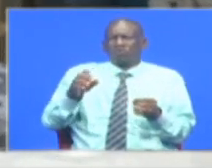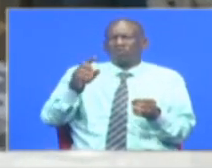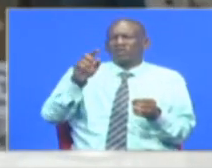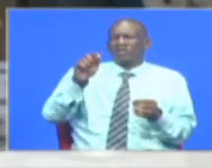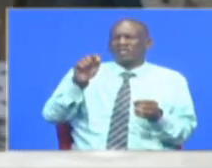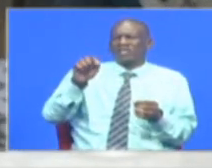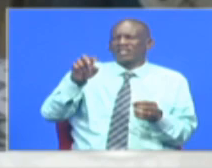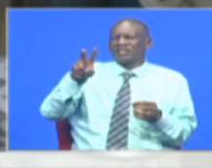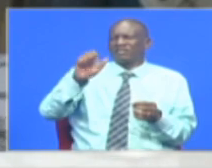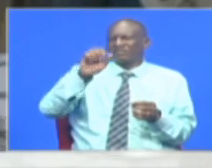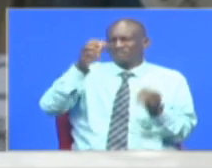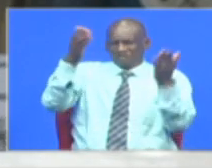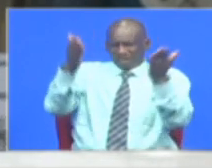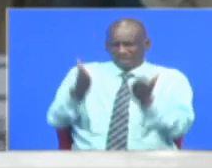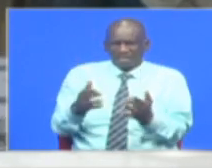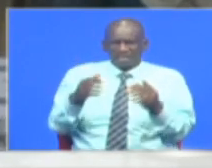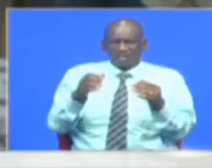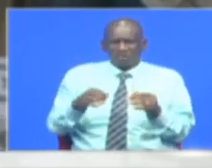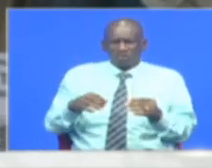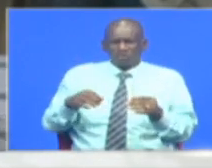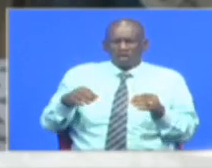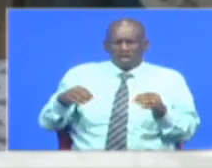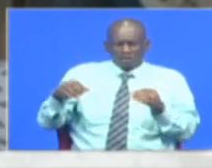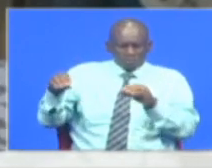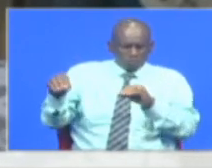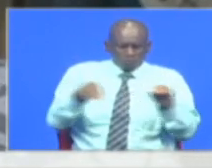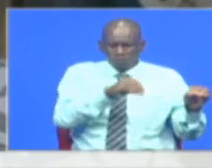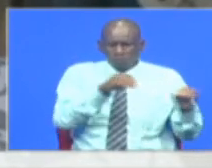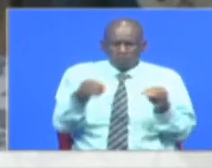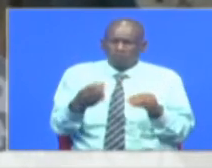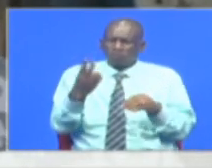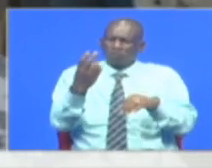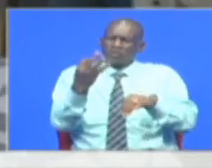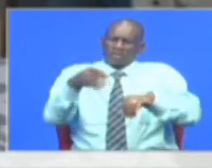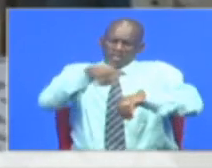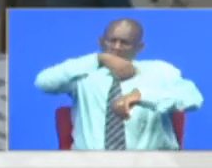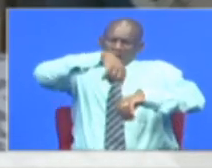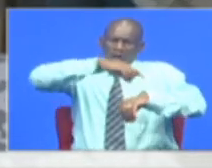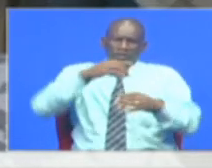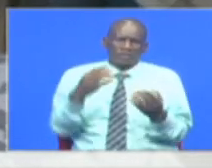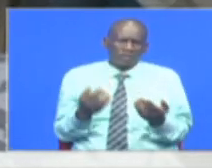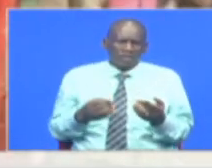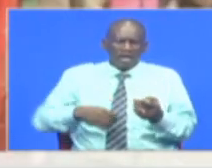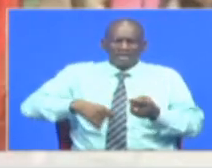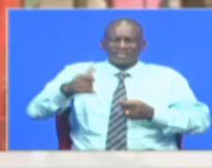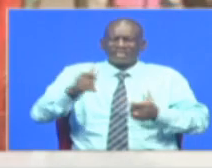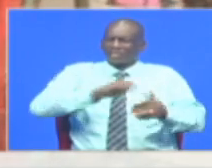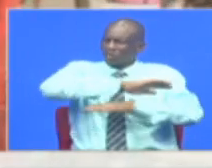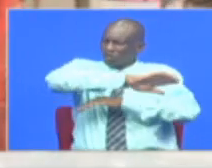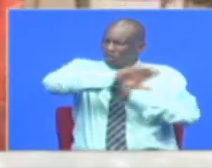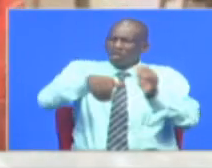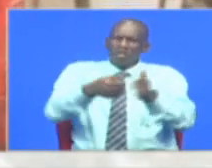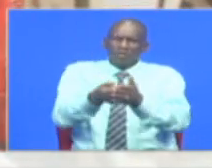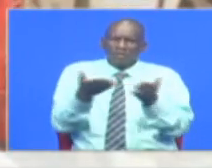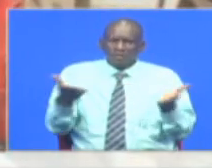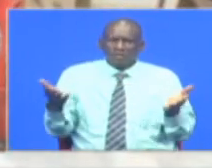Yeah. So okay. I just go around. Within 2 to 3 hours, I will have sold all of it.